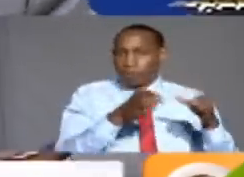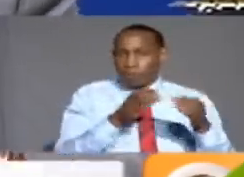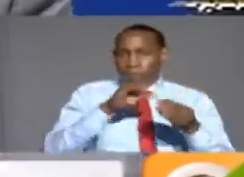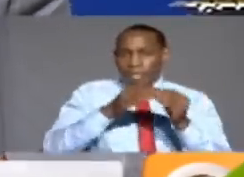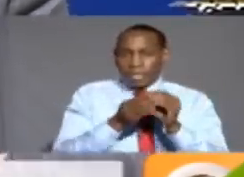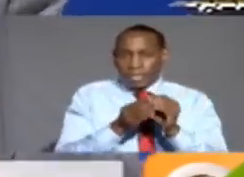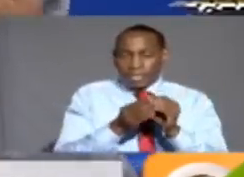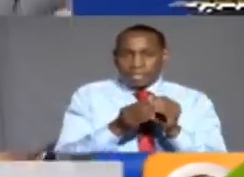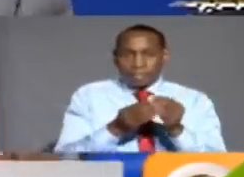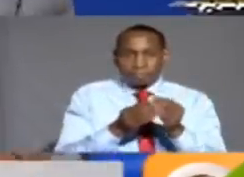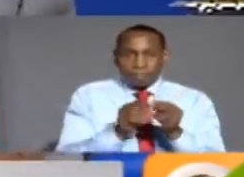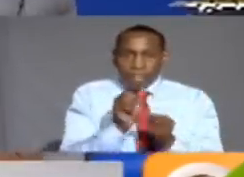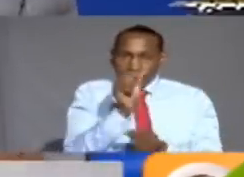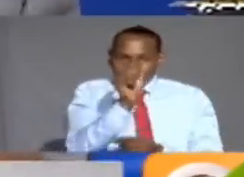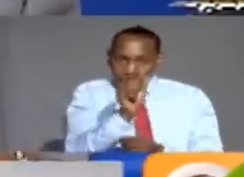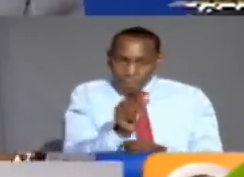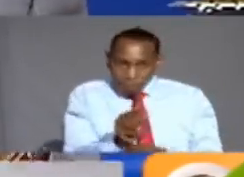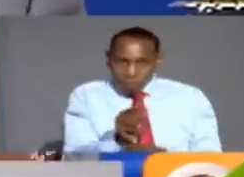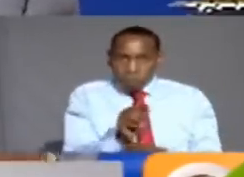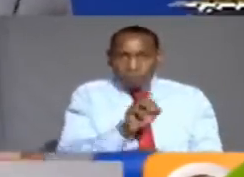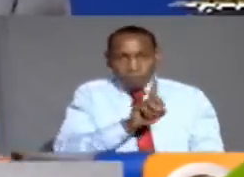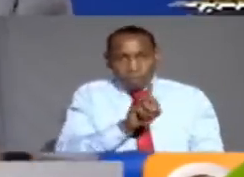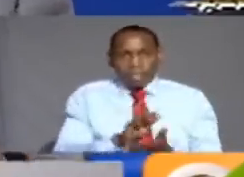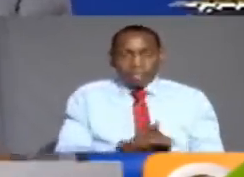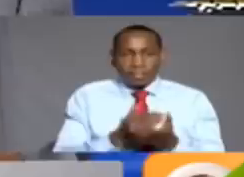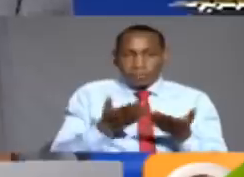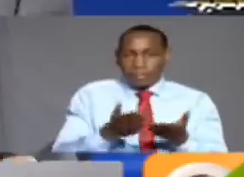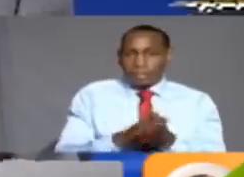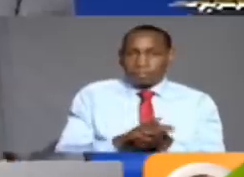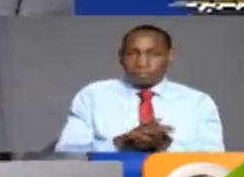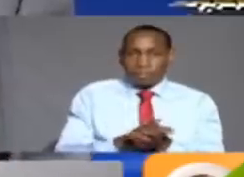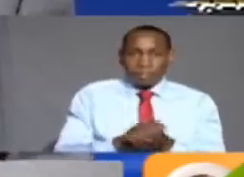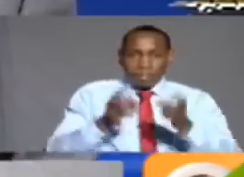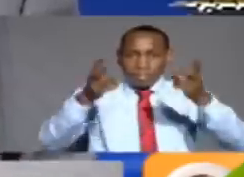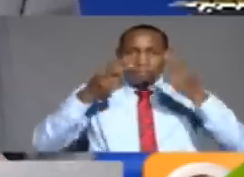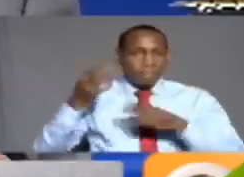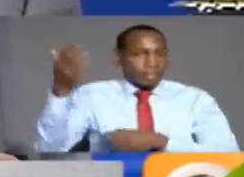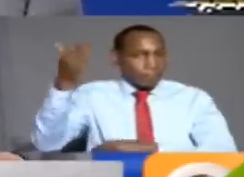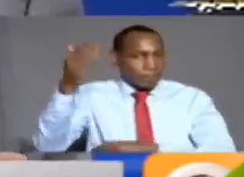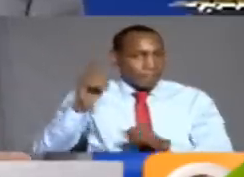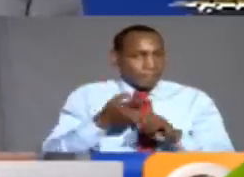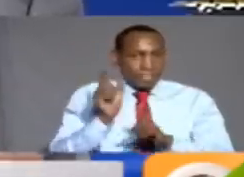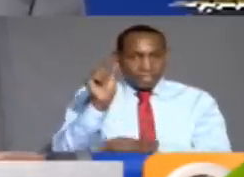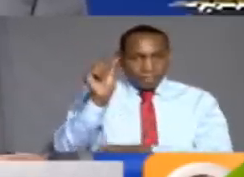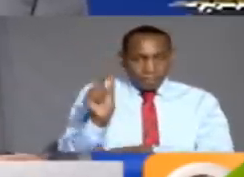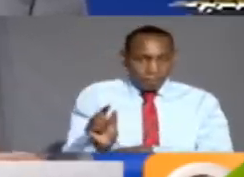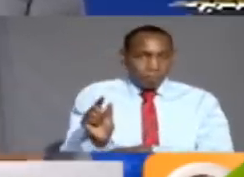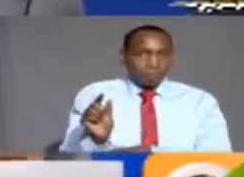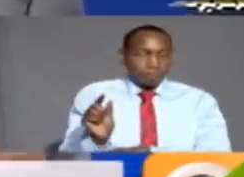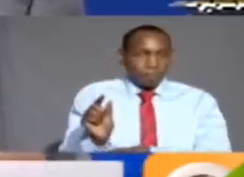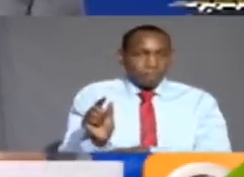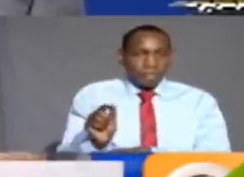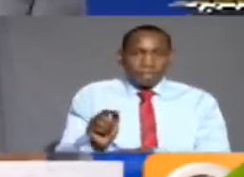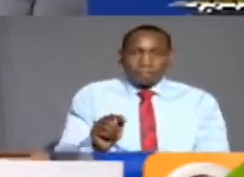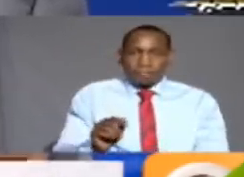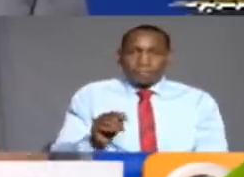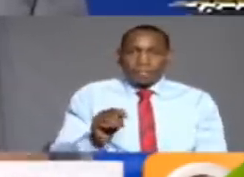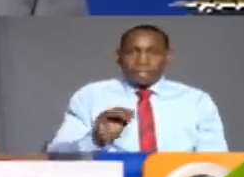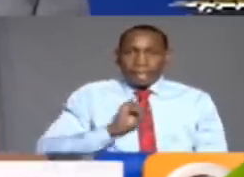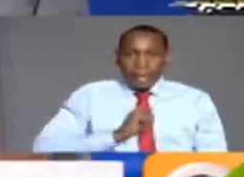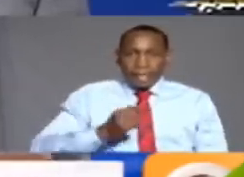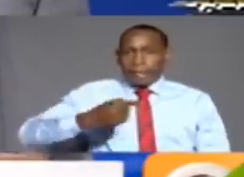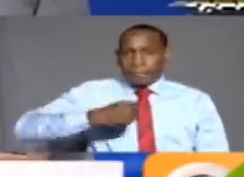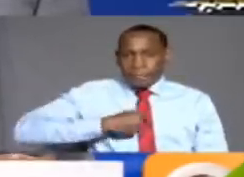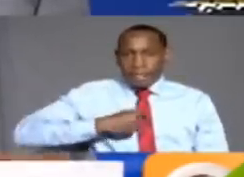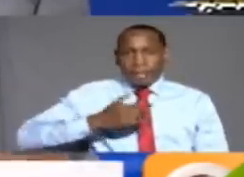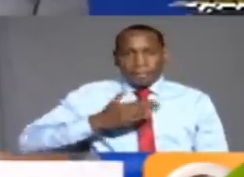a personality cult. Even nowadays, if you listen to the speeches, it is first person singular. I, me, you're